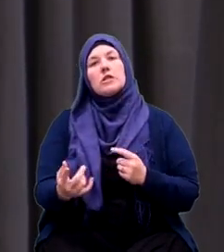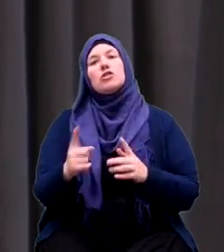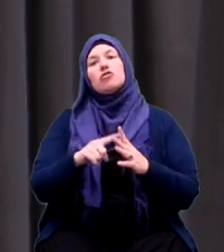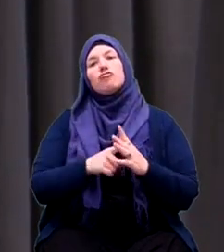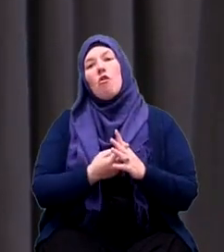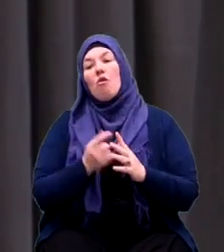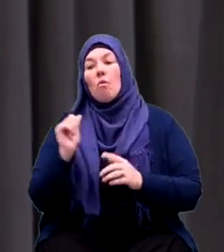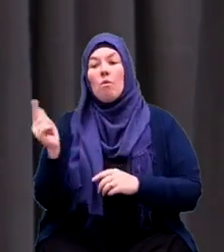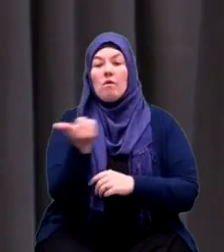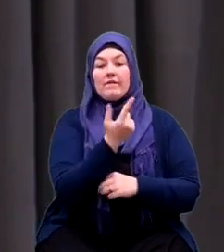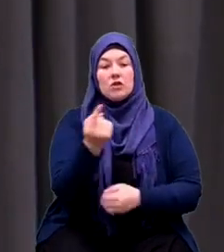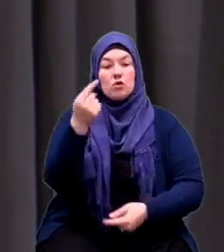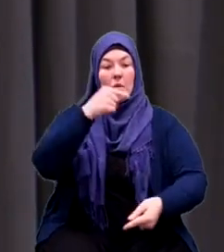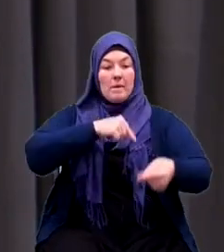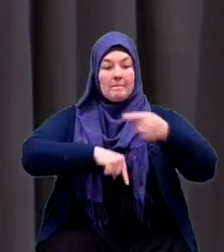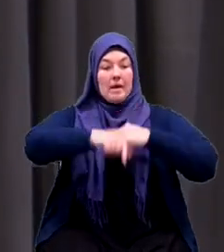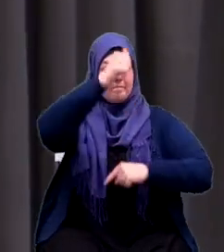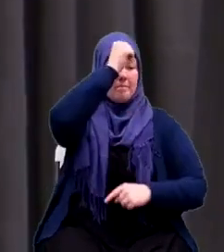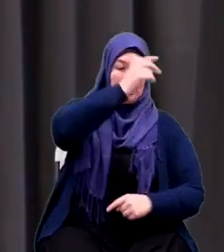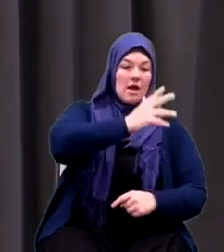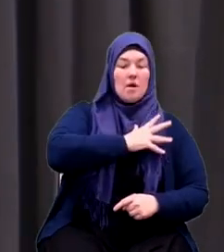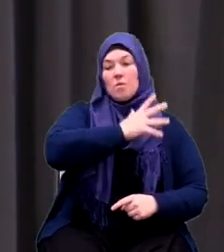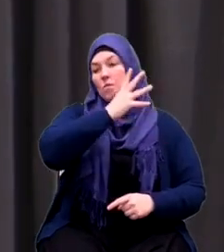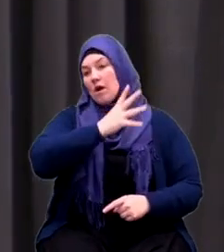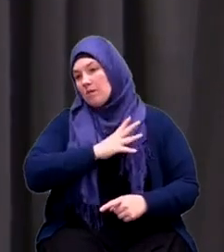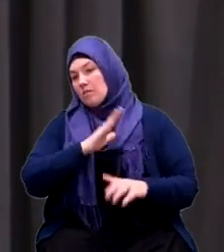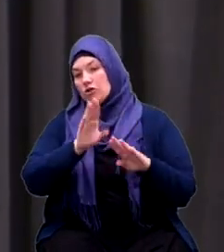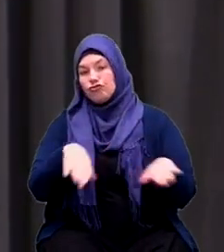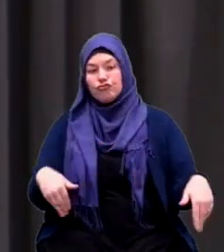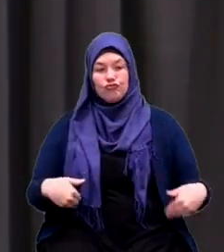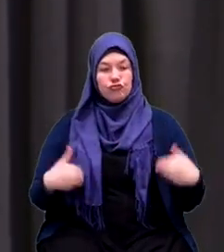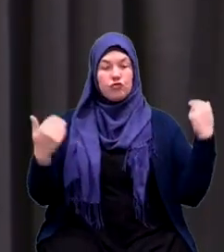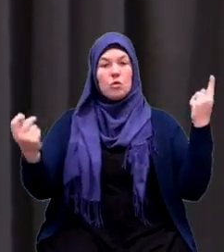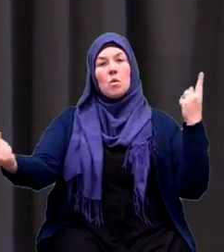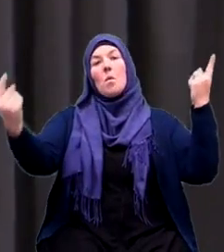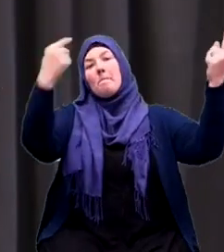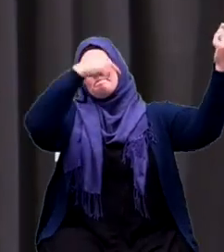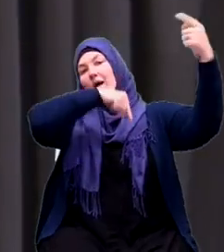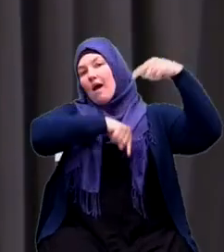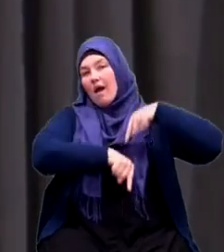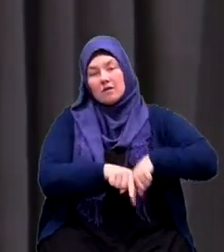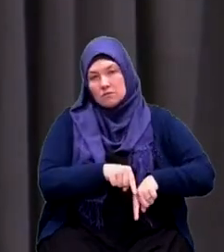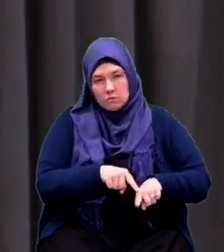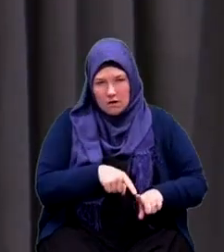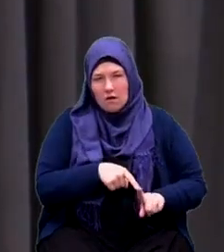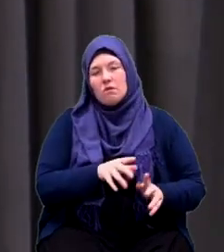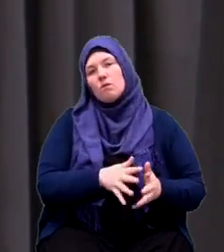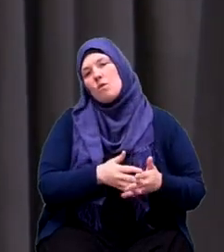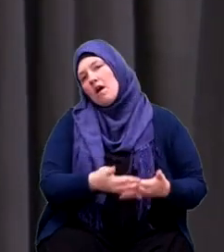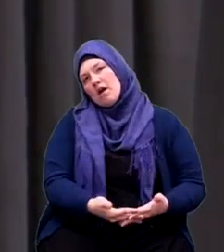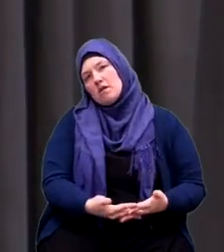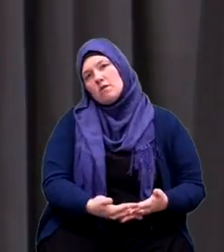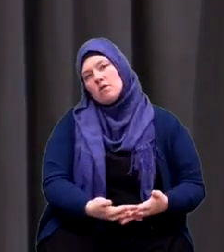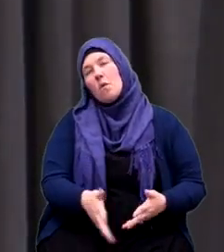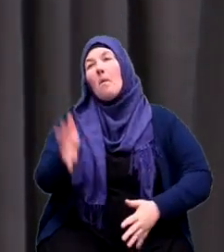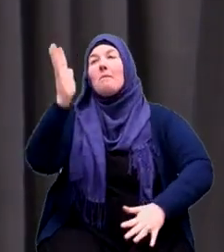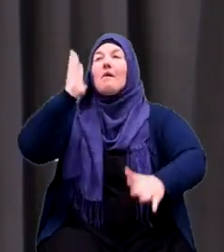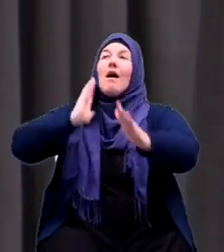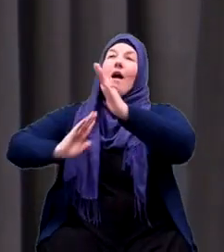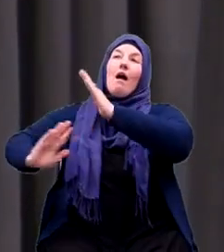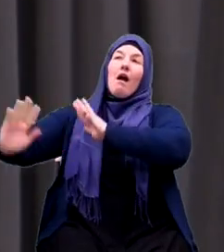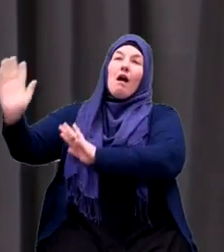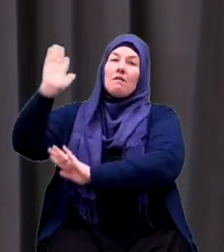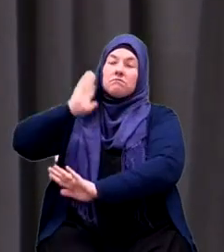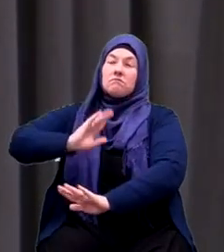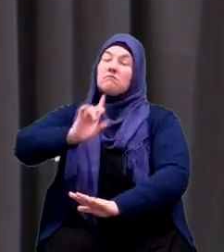back, all of us, men, women, children, youth, go back to the Quran. Go back to the